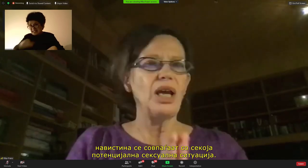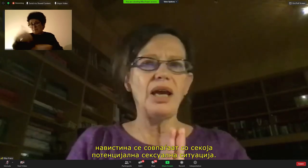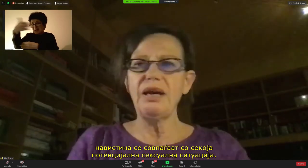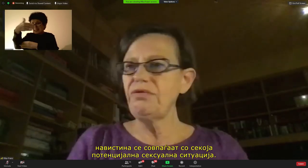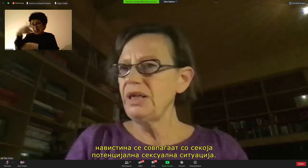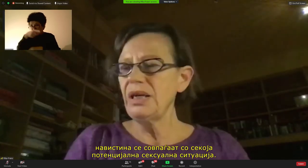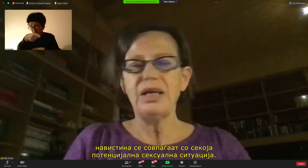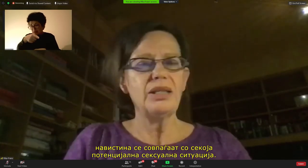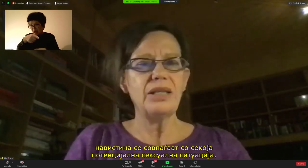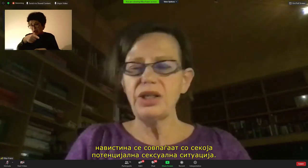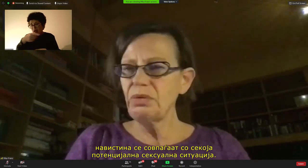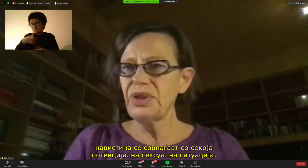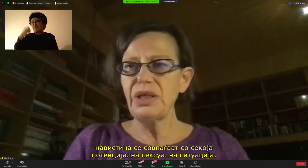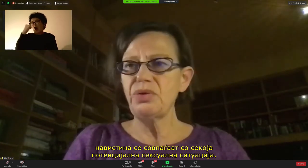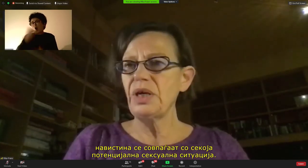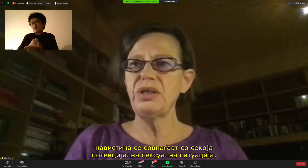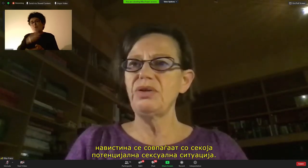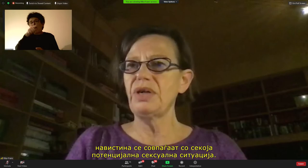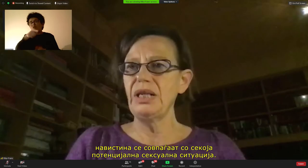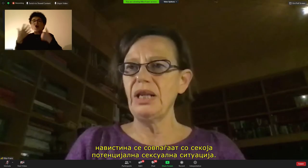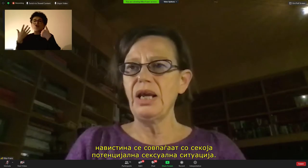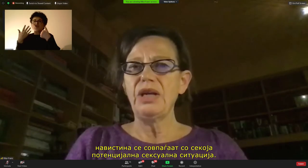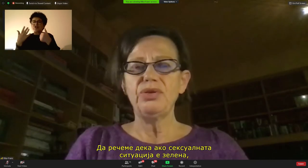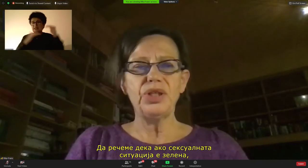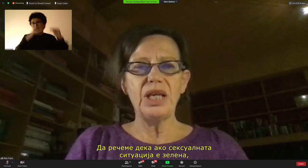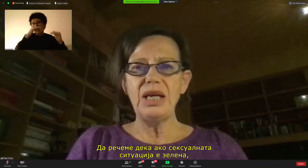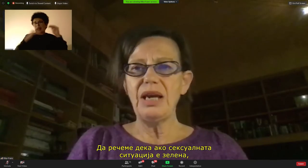match every sexual situation you're in,